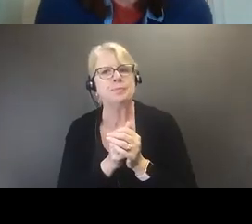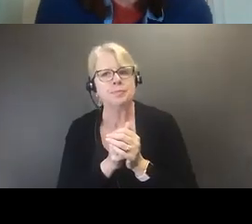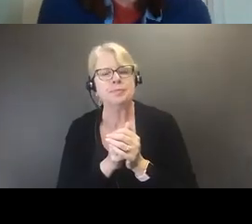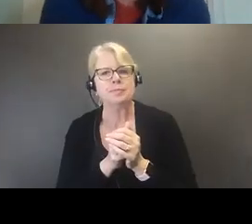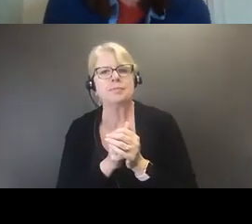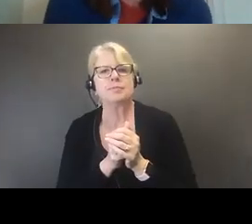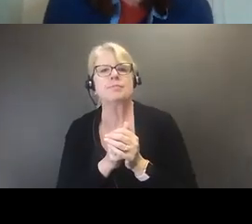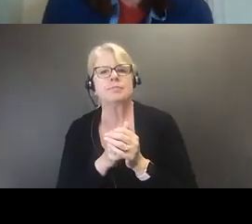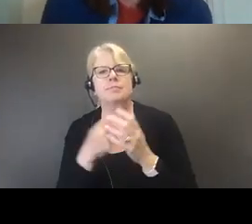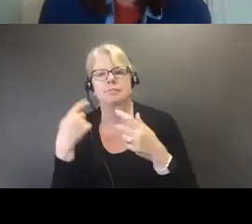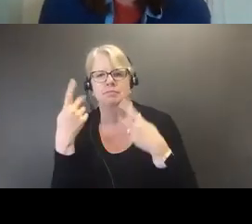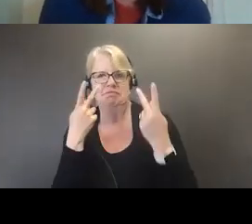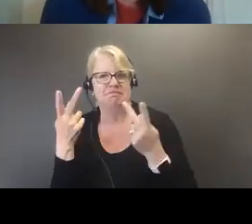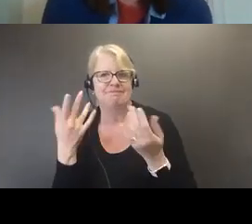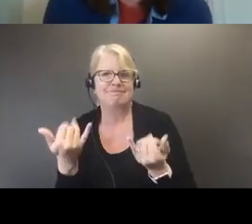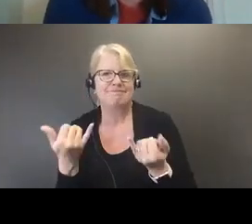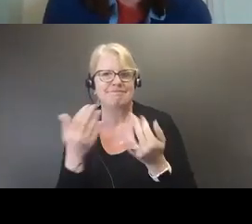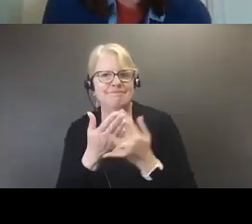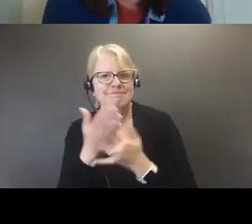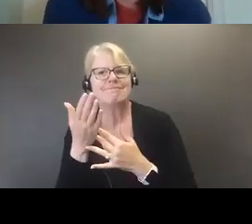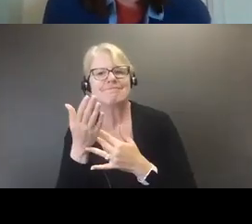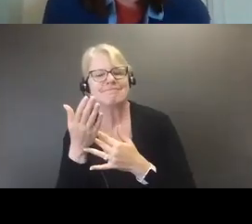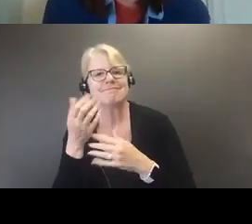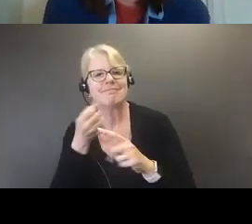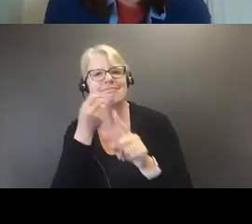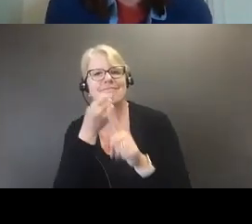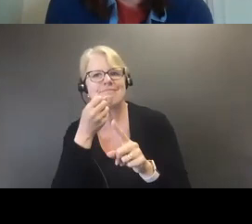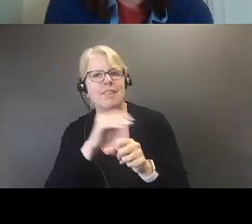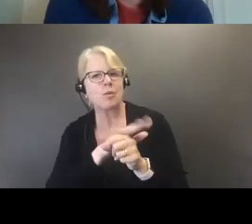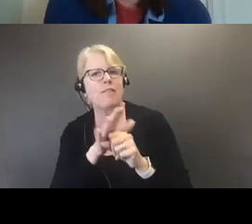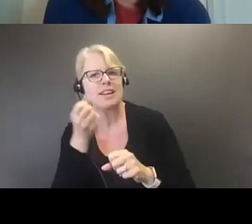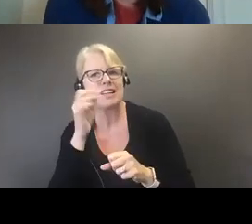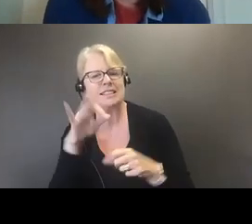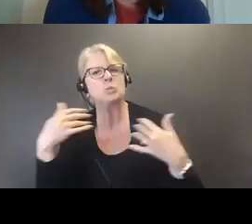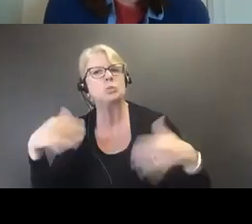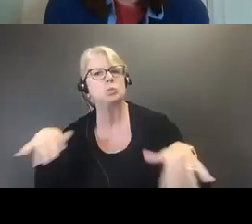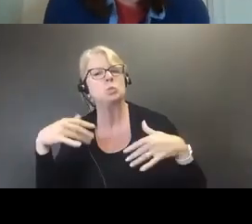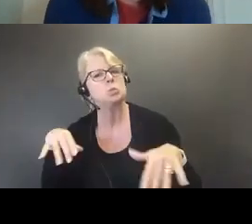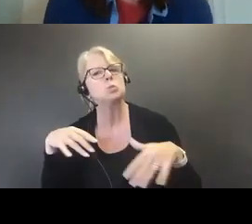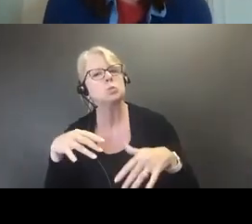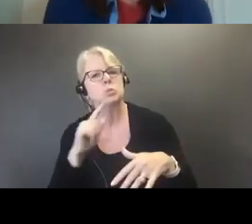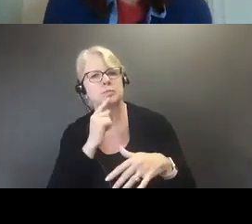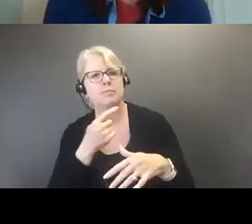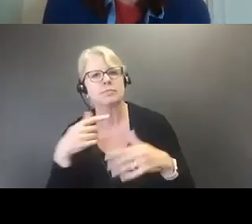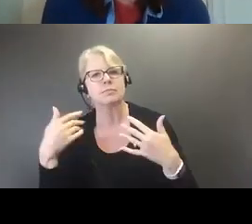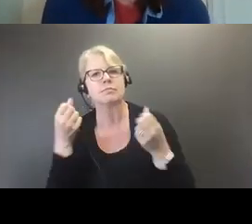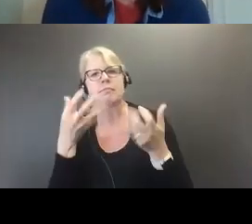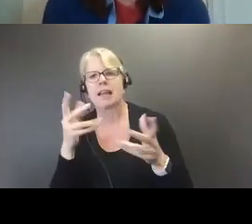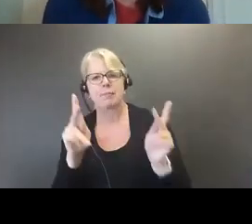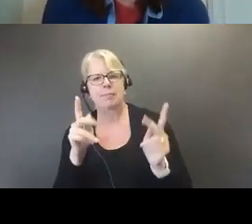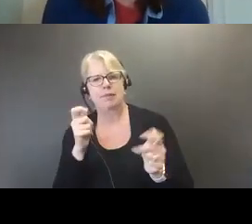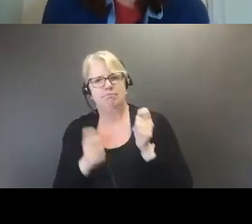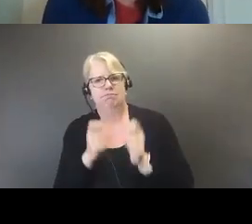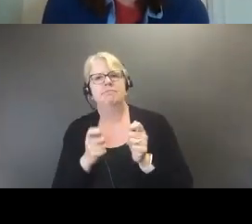Now, as we've all experienced, the impact of COVID-19 is quite profound. A lot of people have had to really adjust